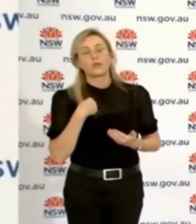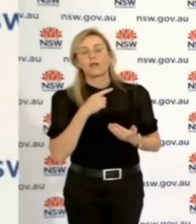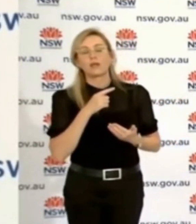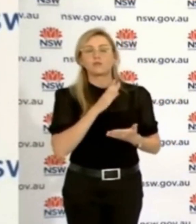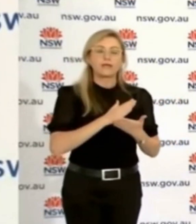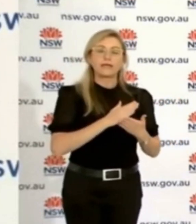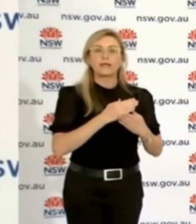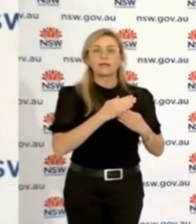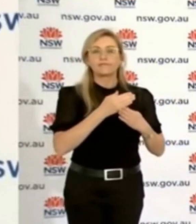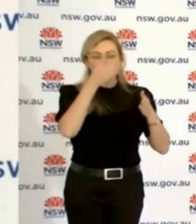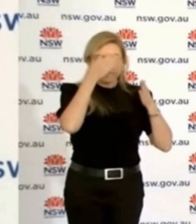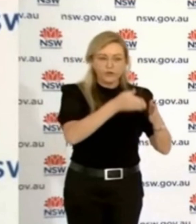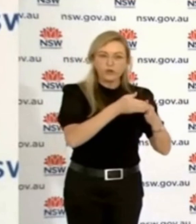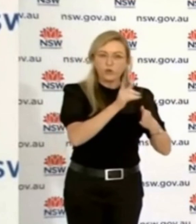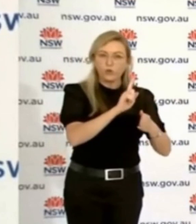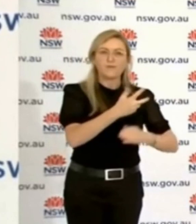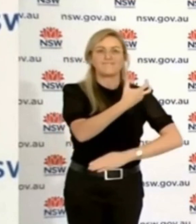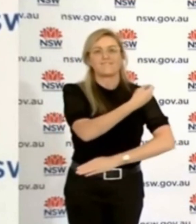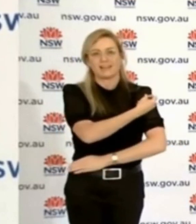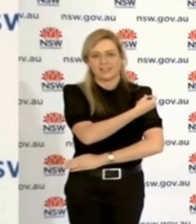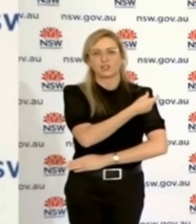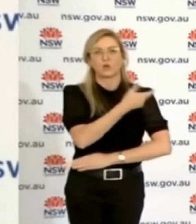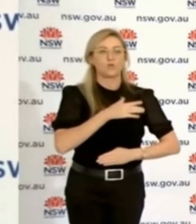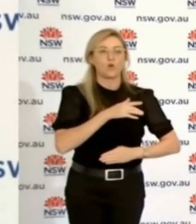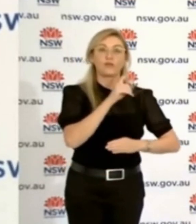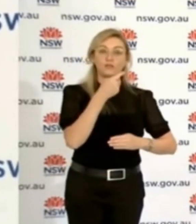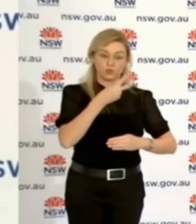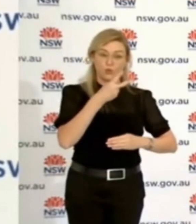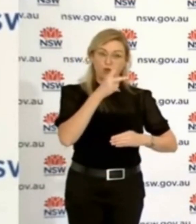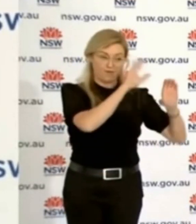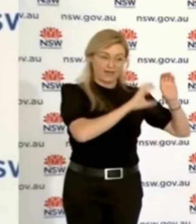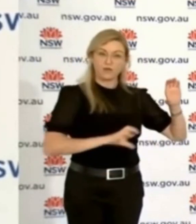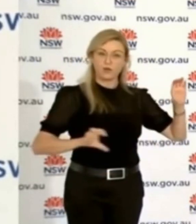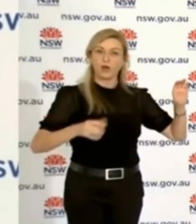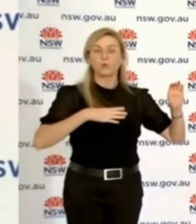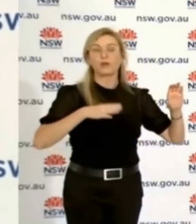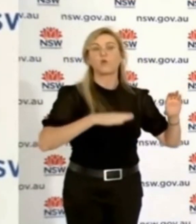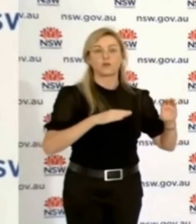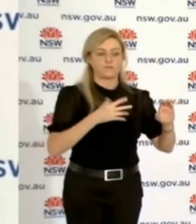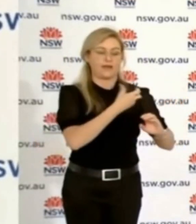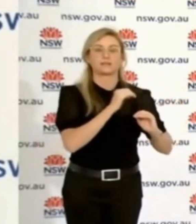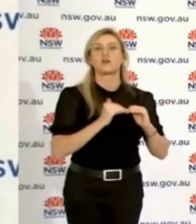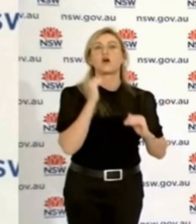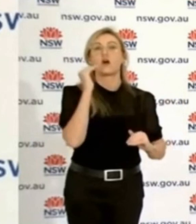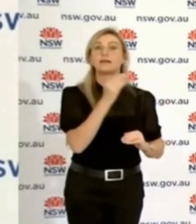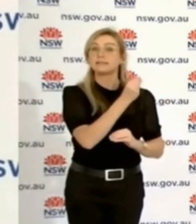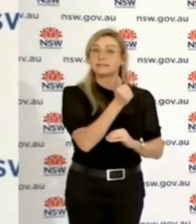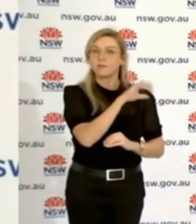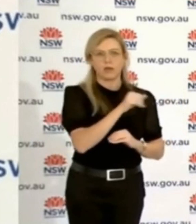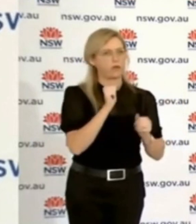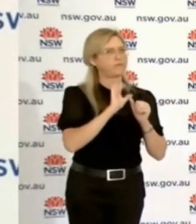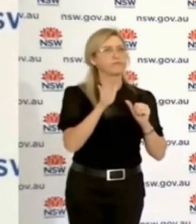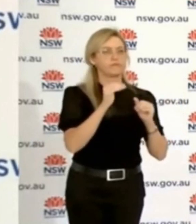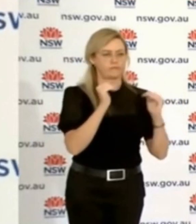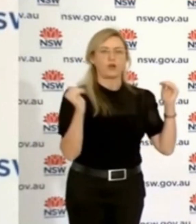areas and seeing the case numbers decline. As I've indicated, we are seeing some stabilisation of case numbers in some of those